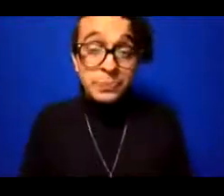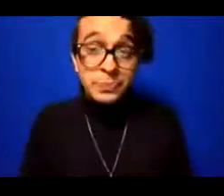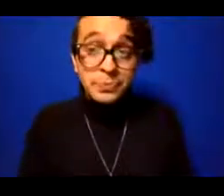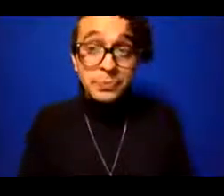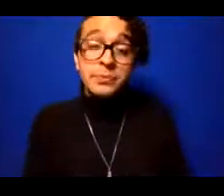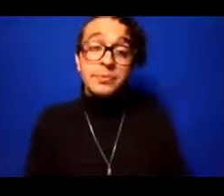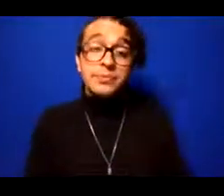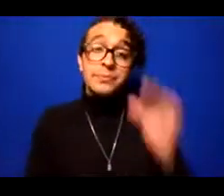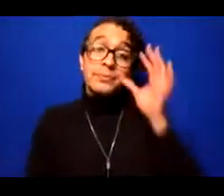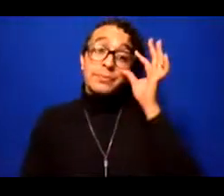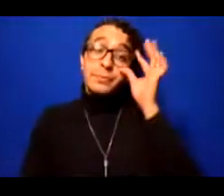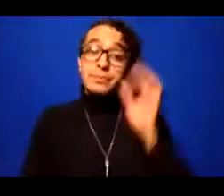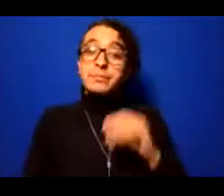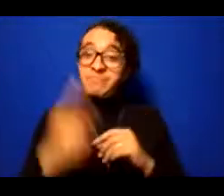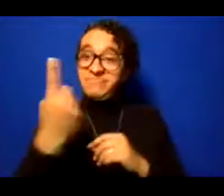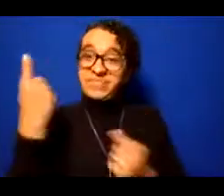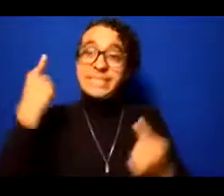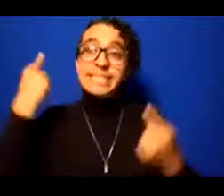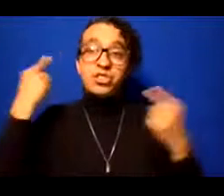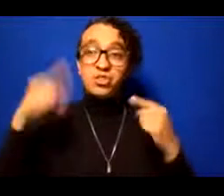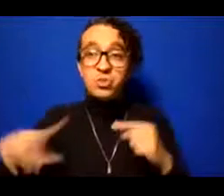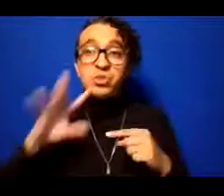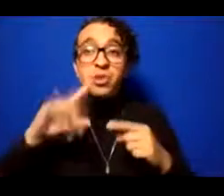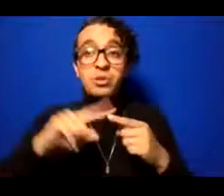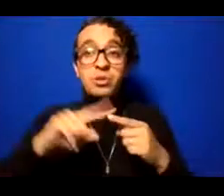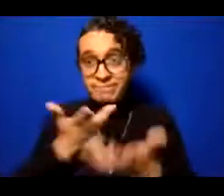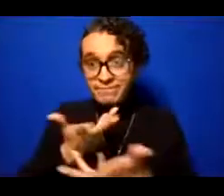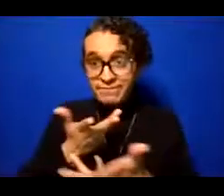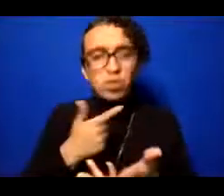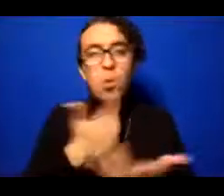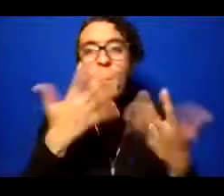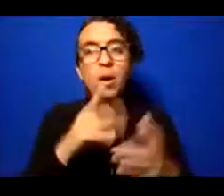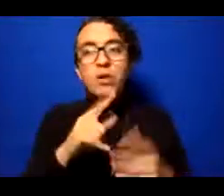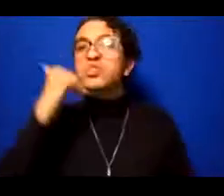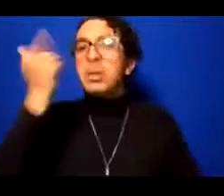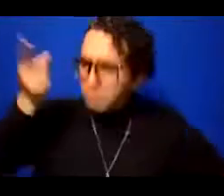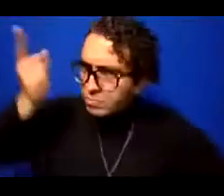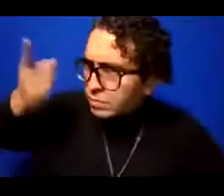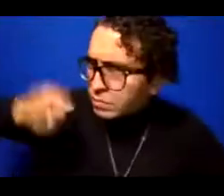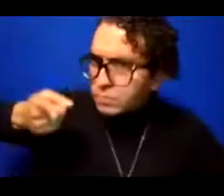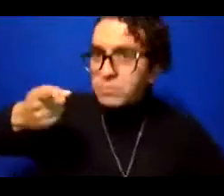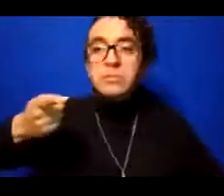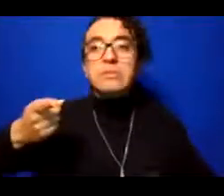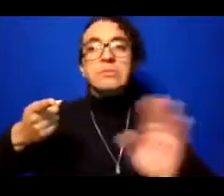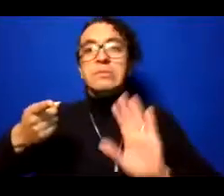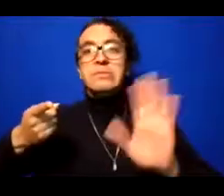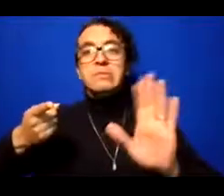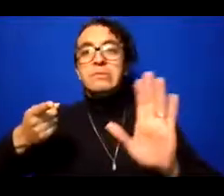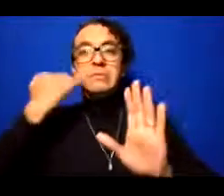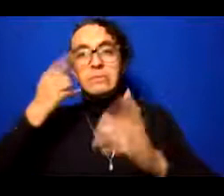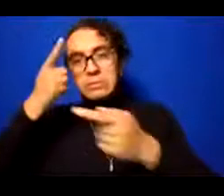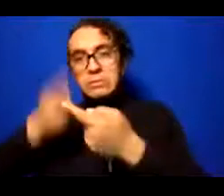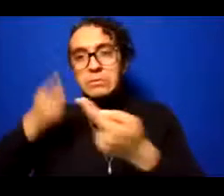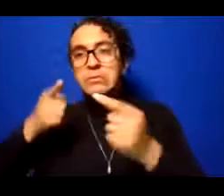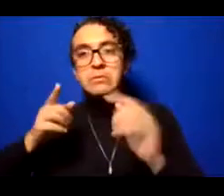something to consider when we're talking to our kids, like, you don't want to shame them per se for some of their different beliefs or value systems, because